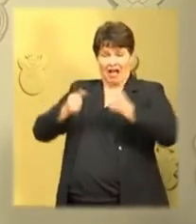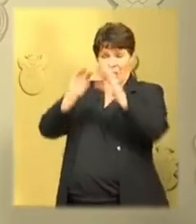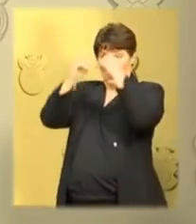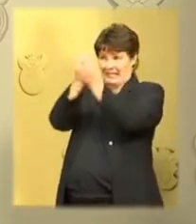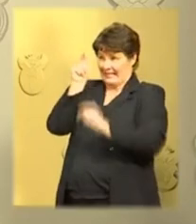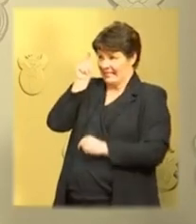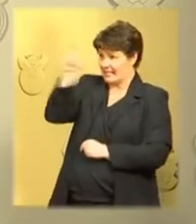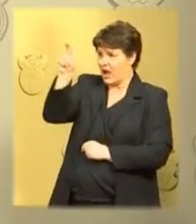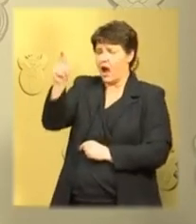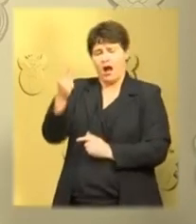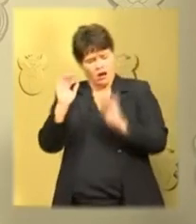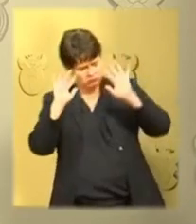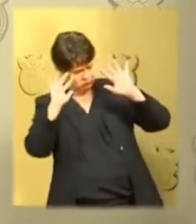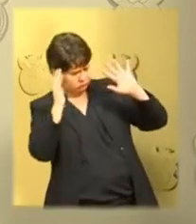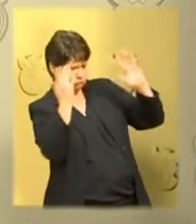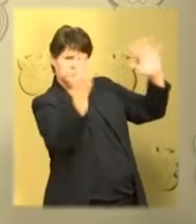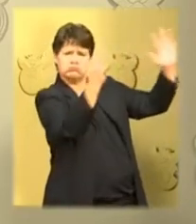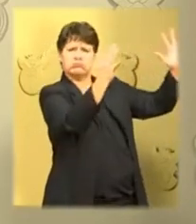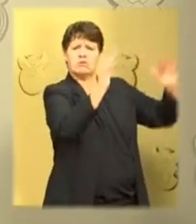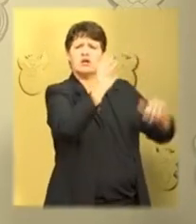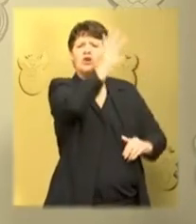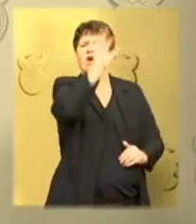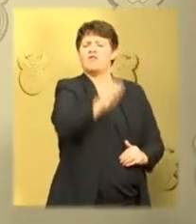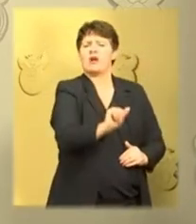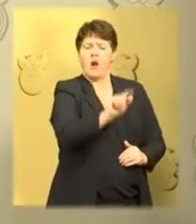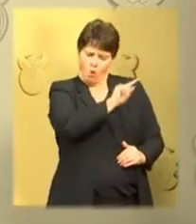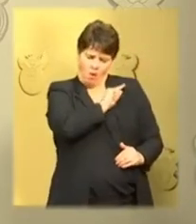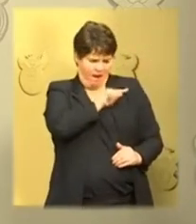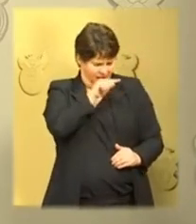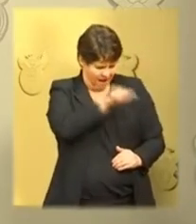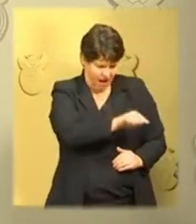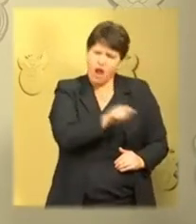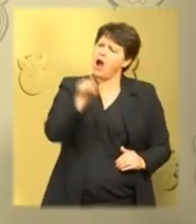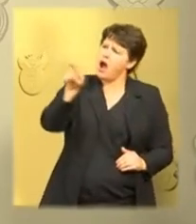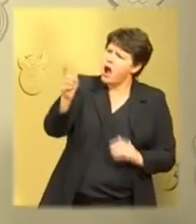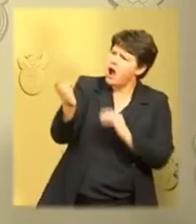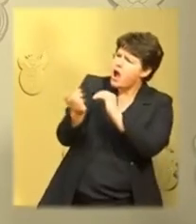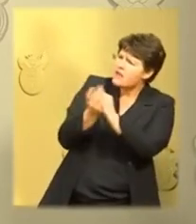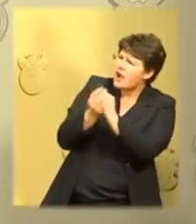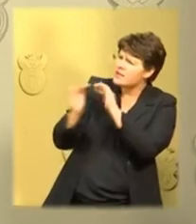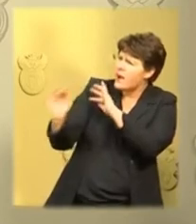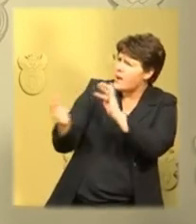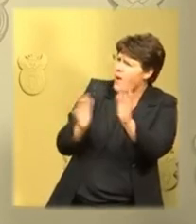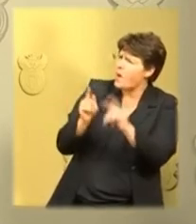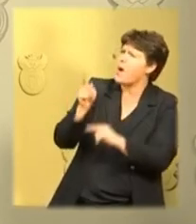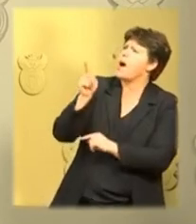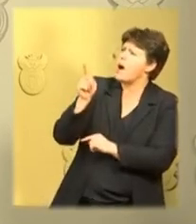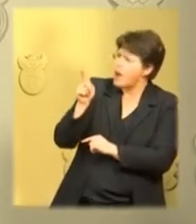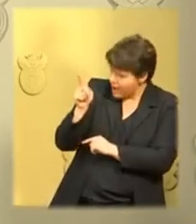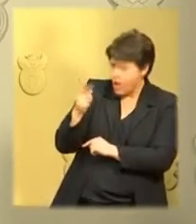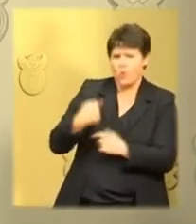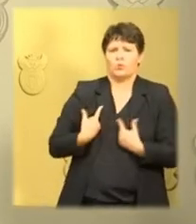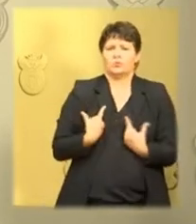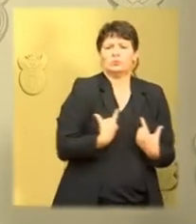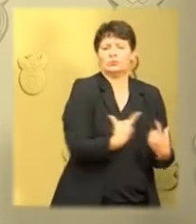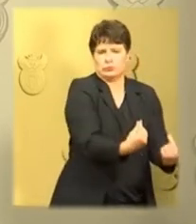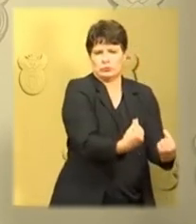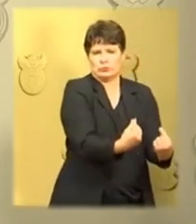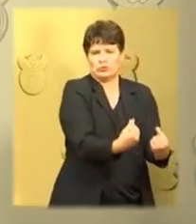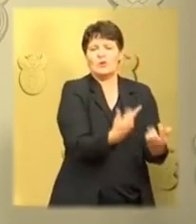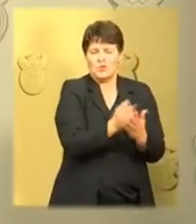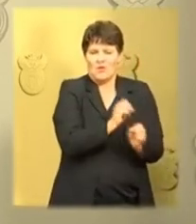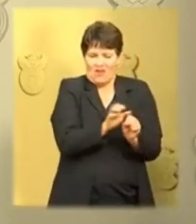acting swiftly and for following scientific advice to delay the spread of the virus.